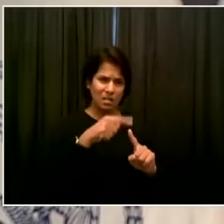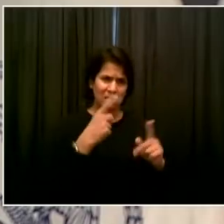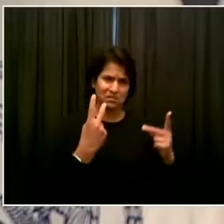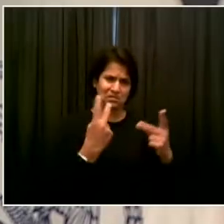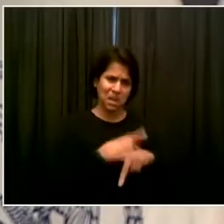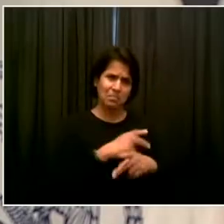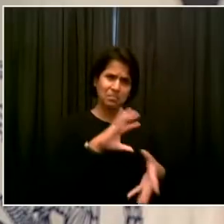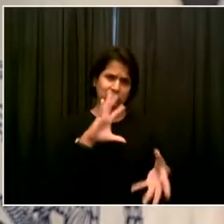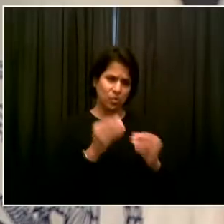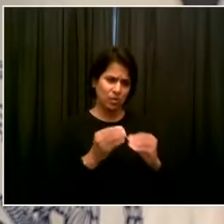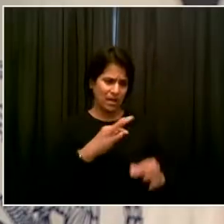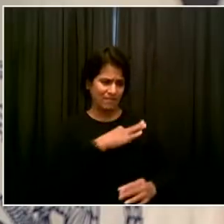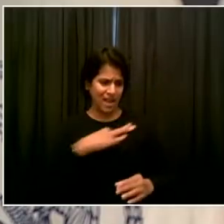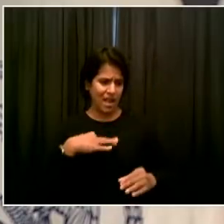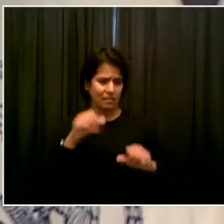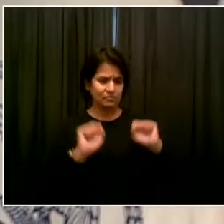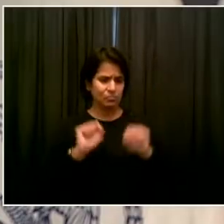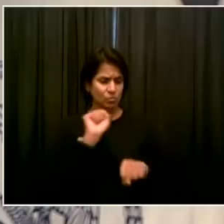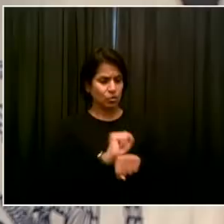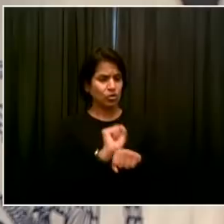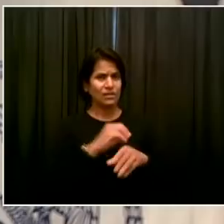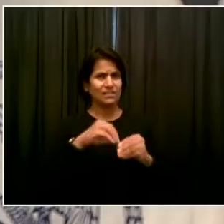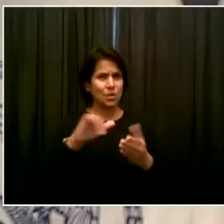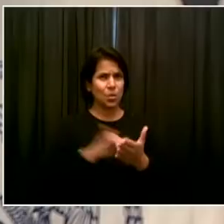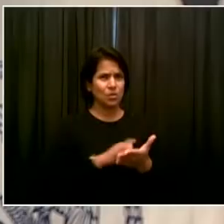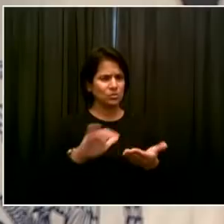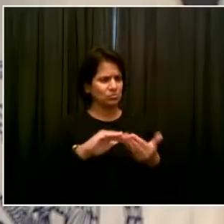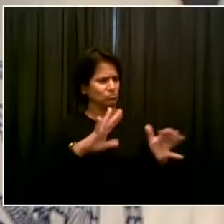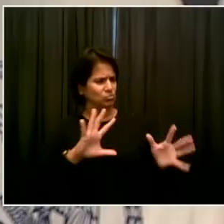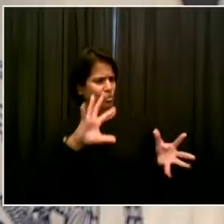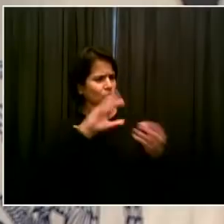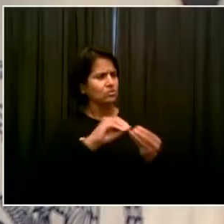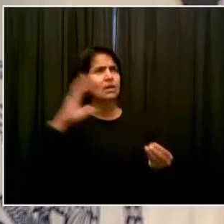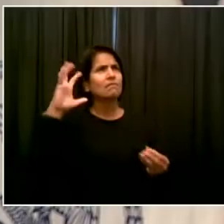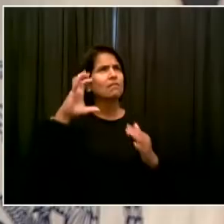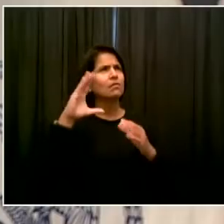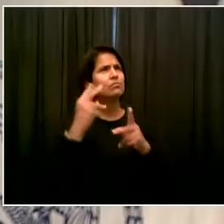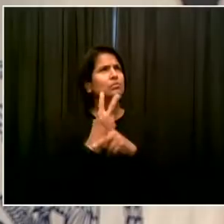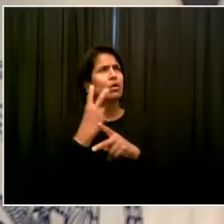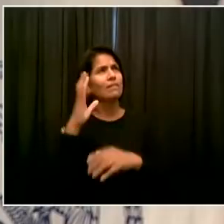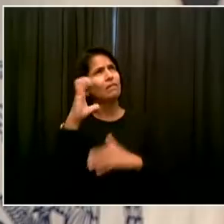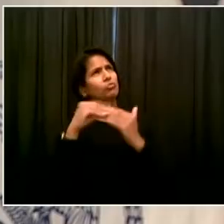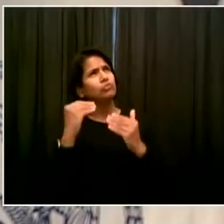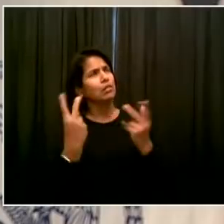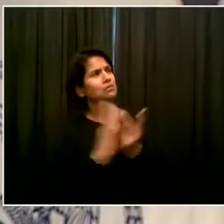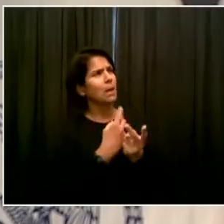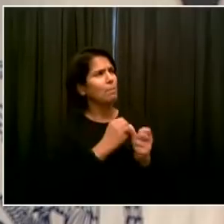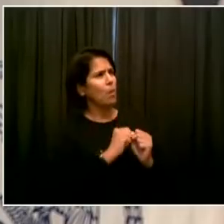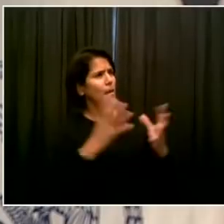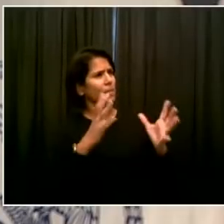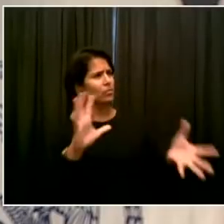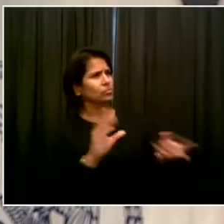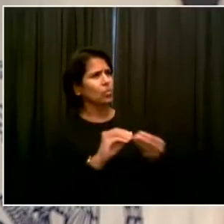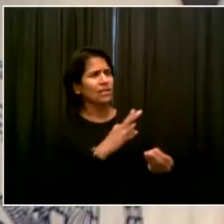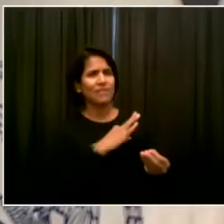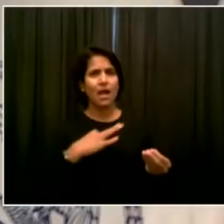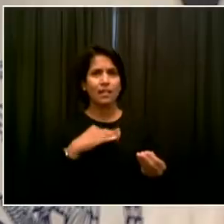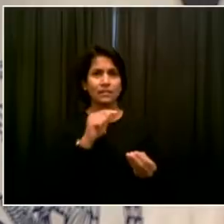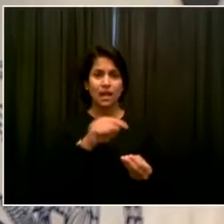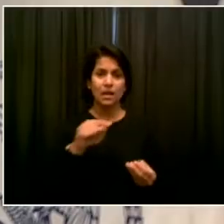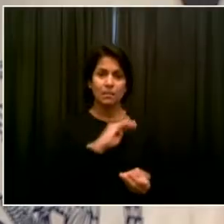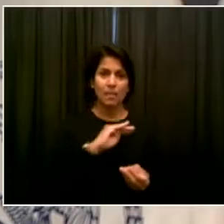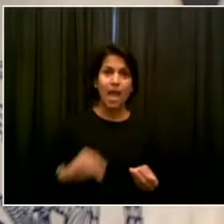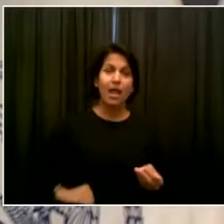500. I don't know. I mean, I'm sure you got people who are better at math than me on this. It's the maximum number, as I understand, would be